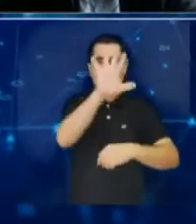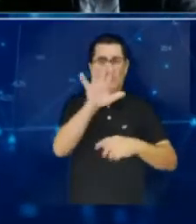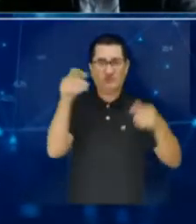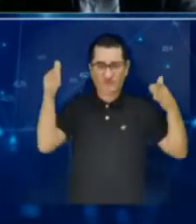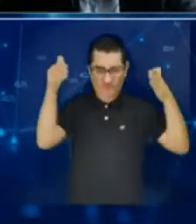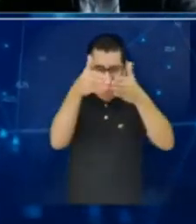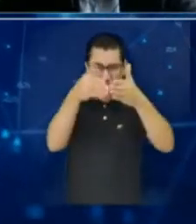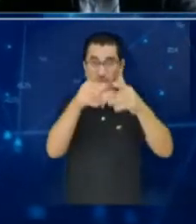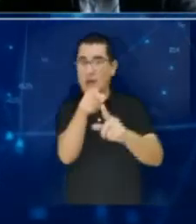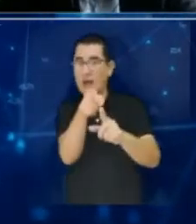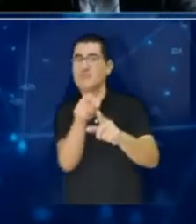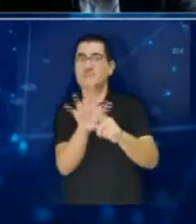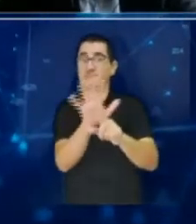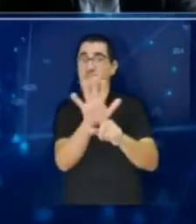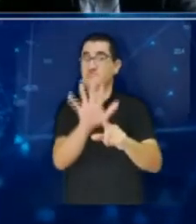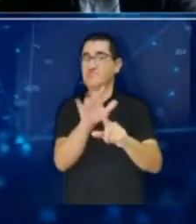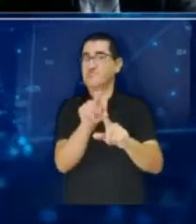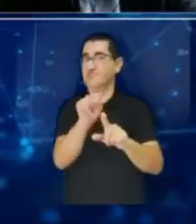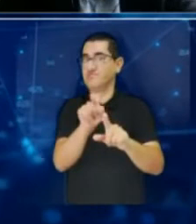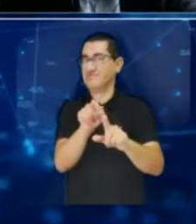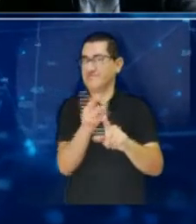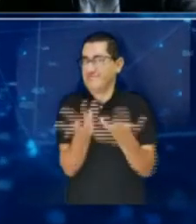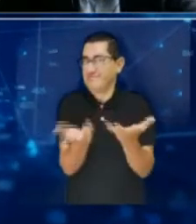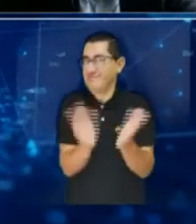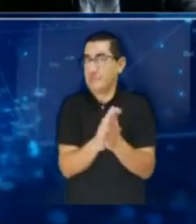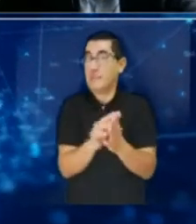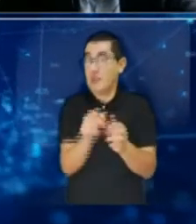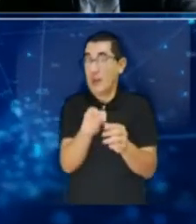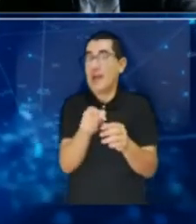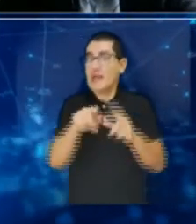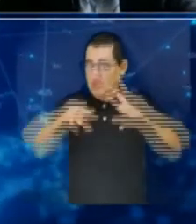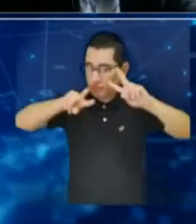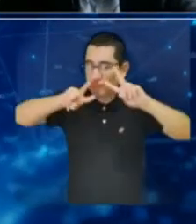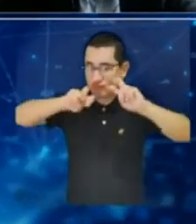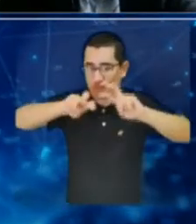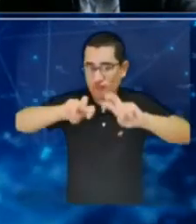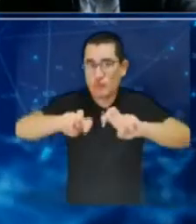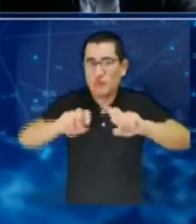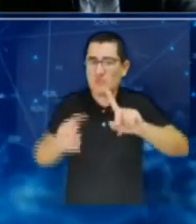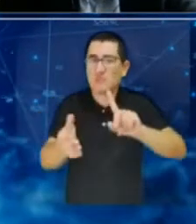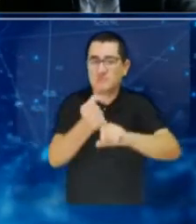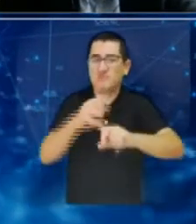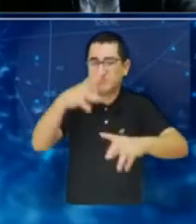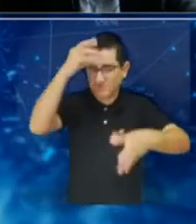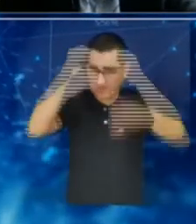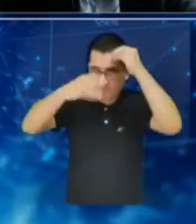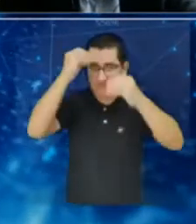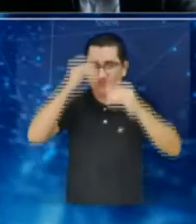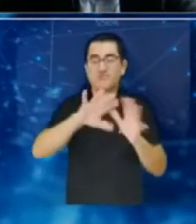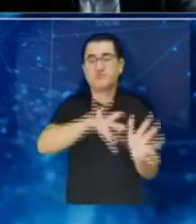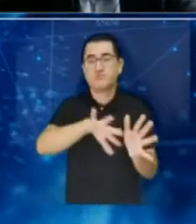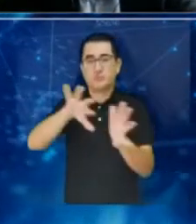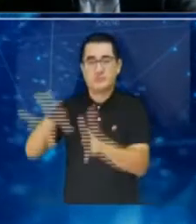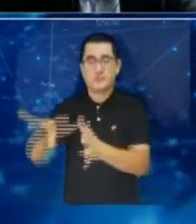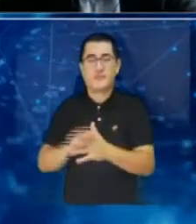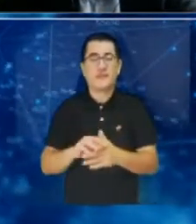one region in particular, region one, but it's important to have knowledge of what's going on